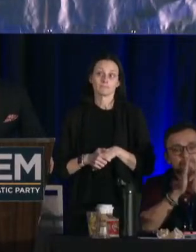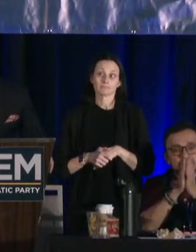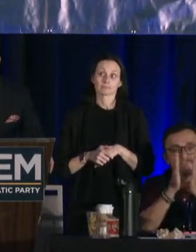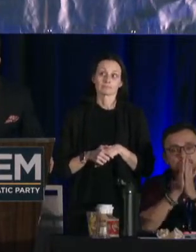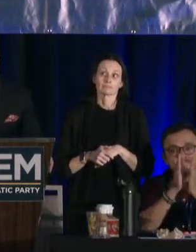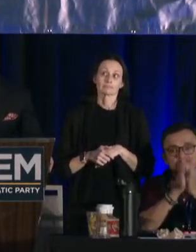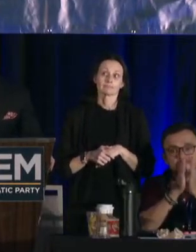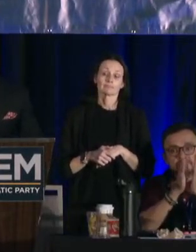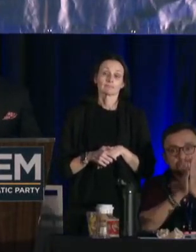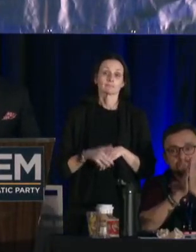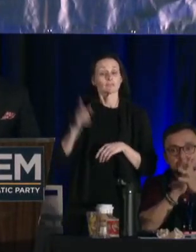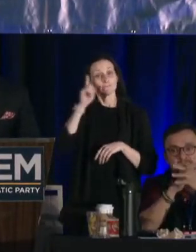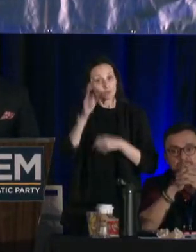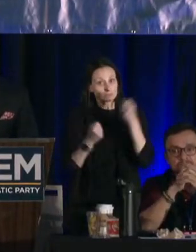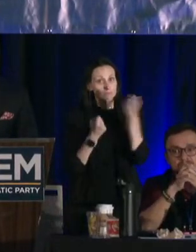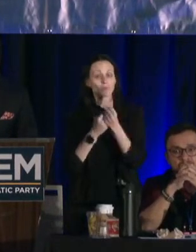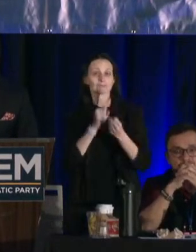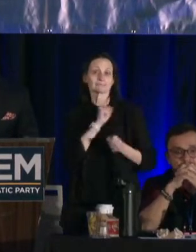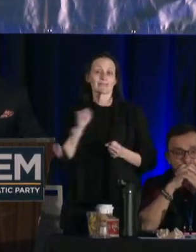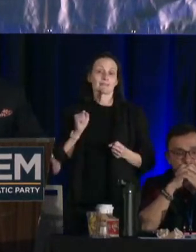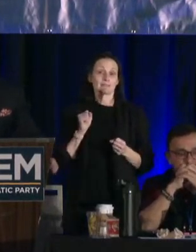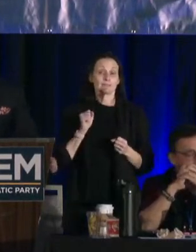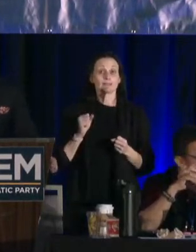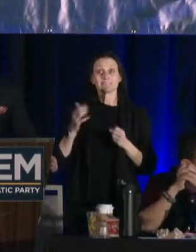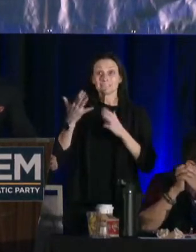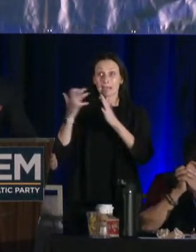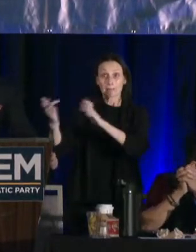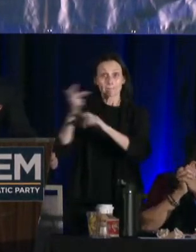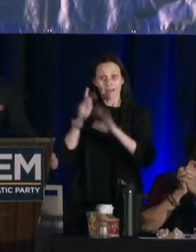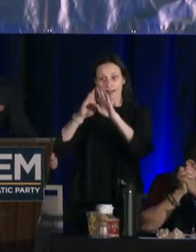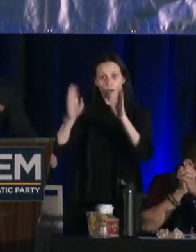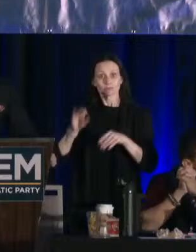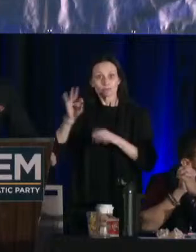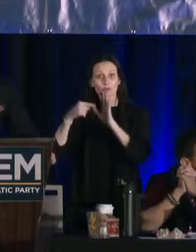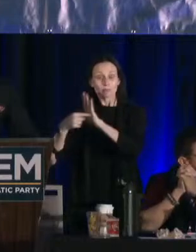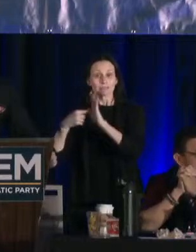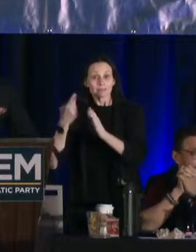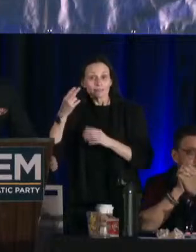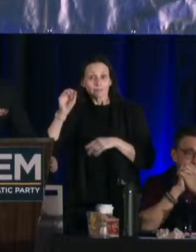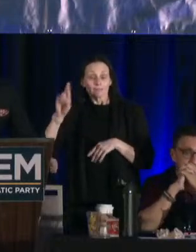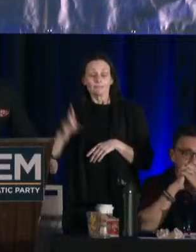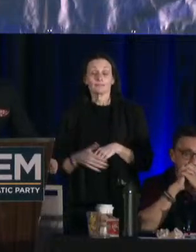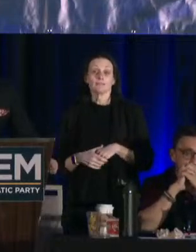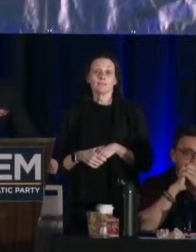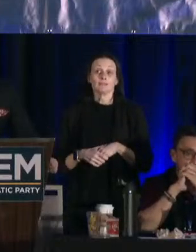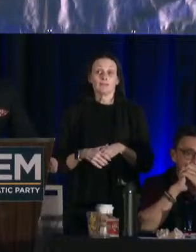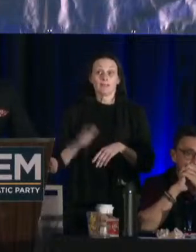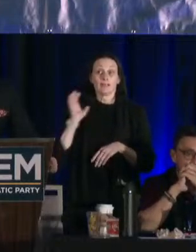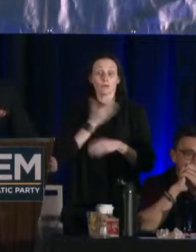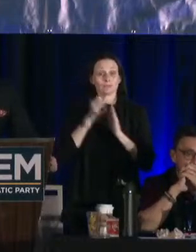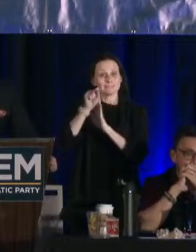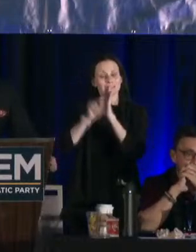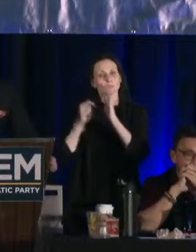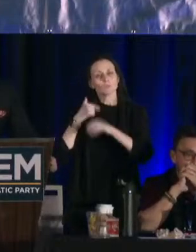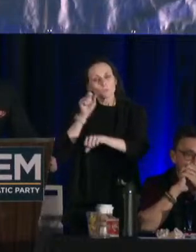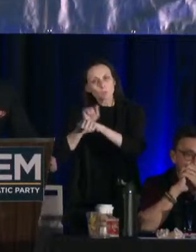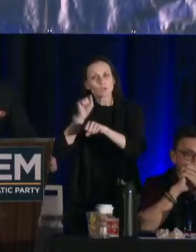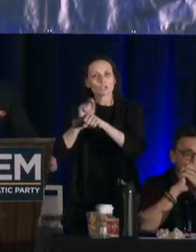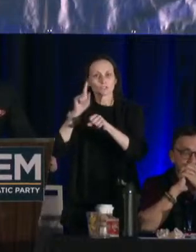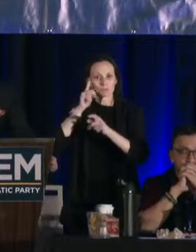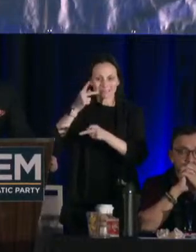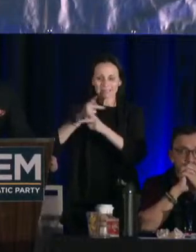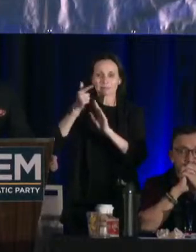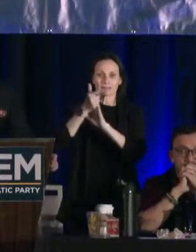to keep the Senate, to take back the House. In our state, we will work to keep our